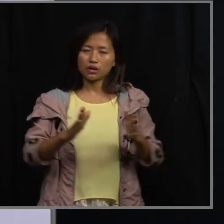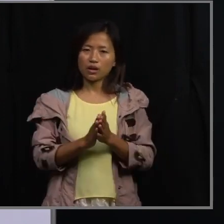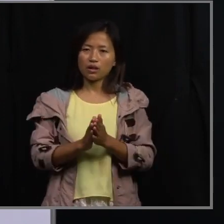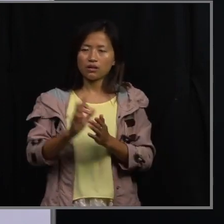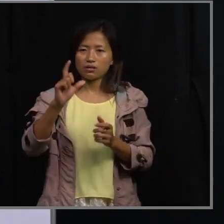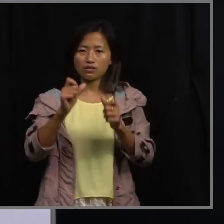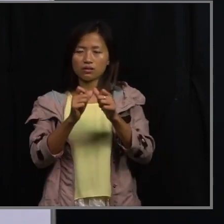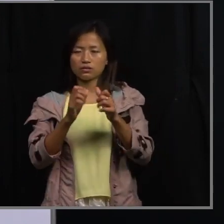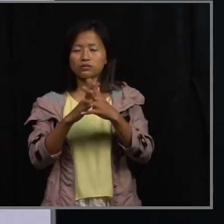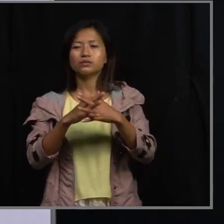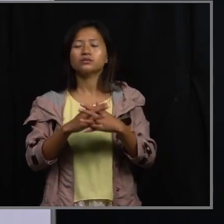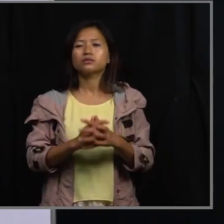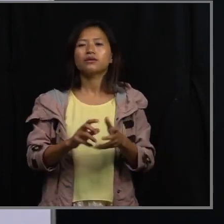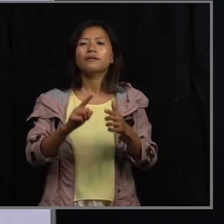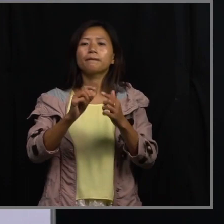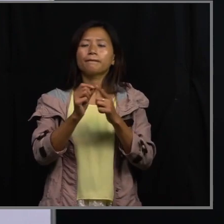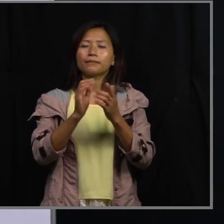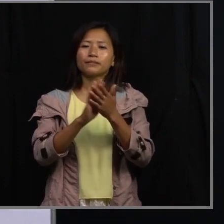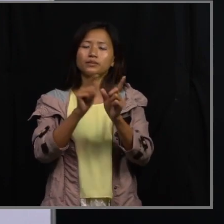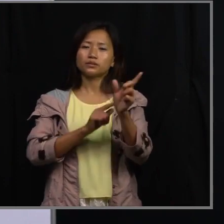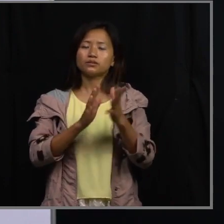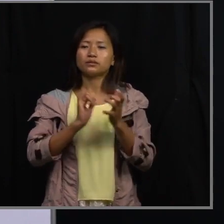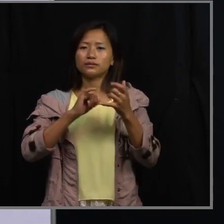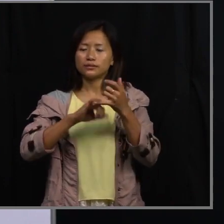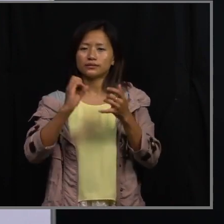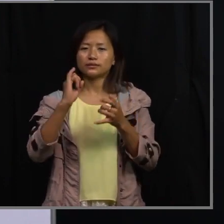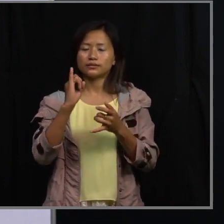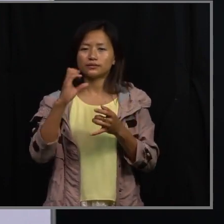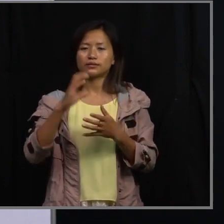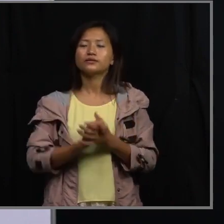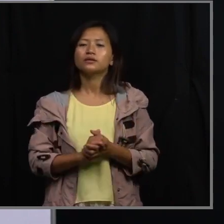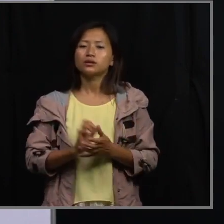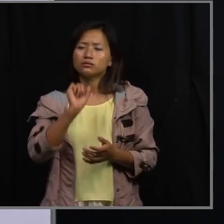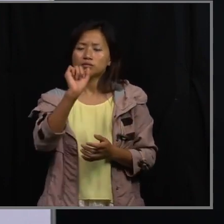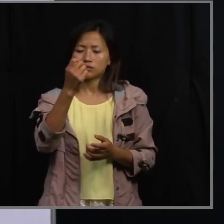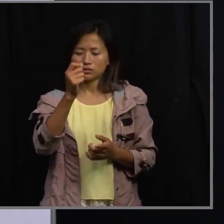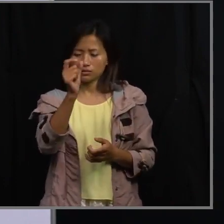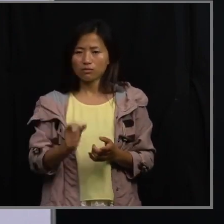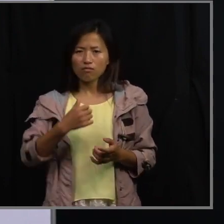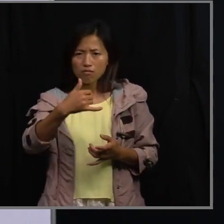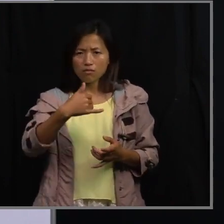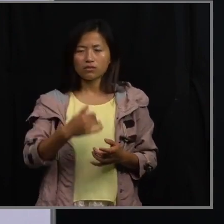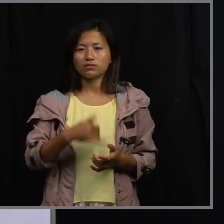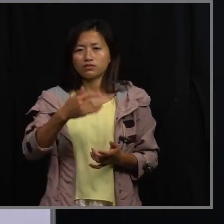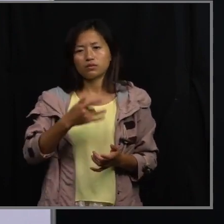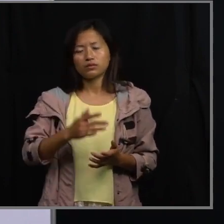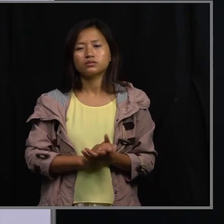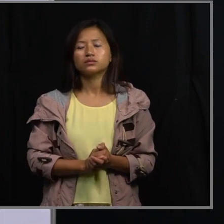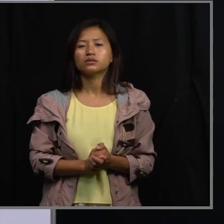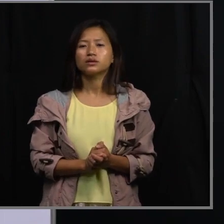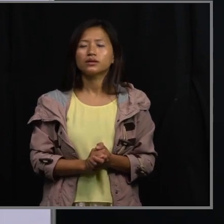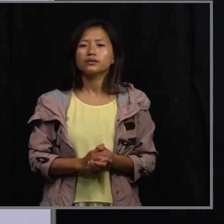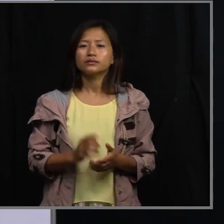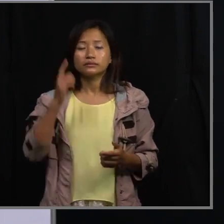So now you just think once, okay, when you do it by your own, you know, when you when